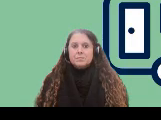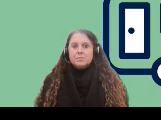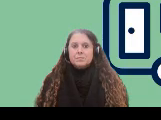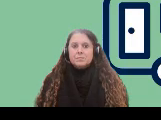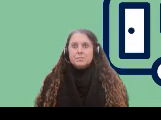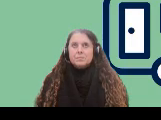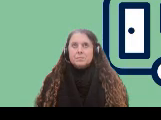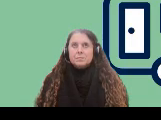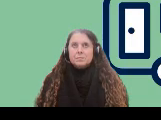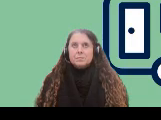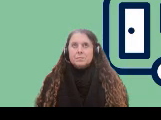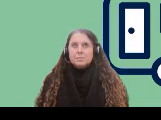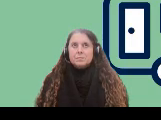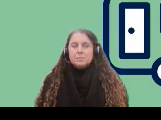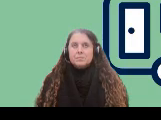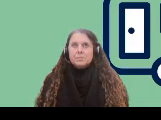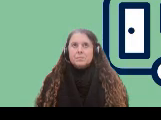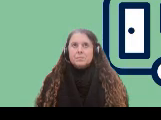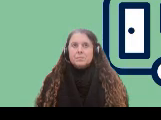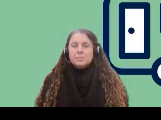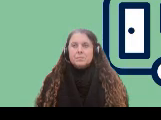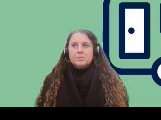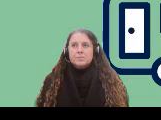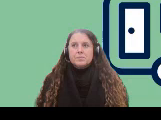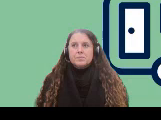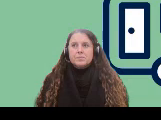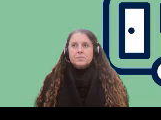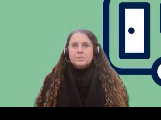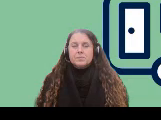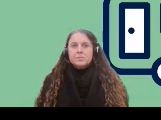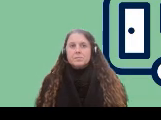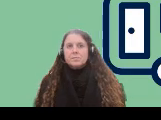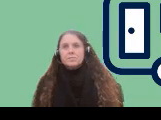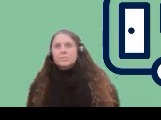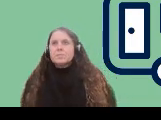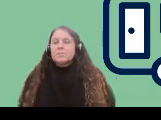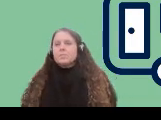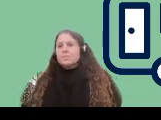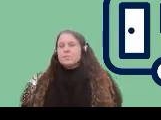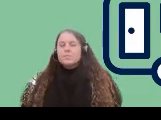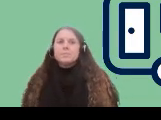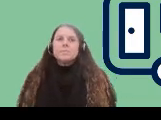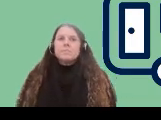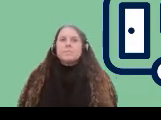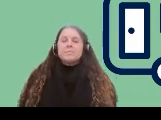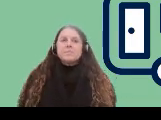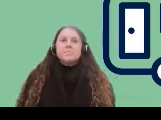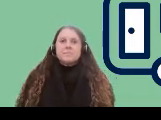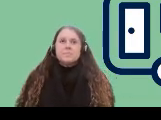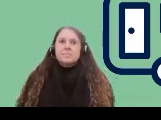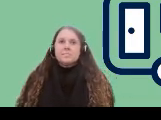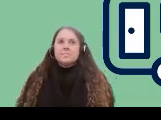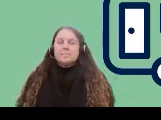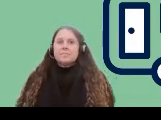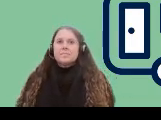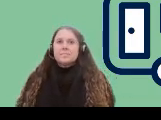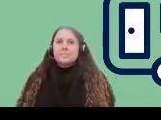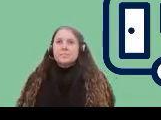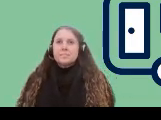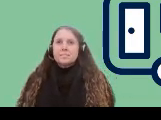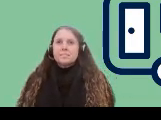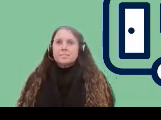leave. If a worker leaves the community service sector after at least 84 months worth